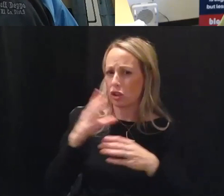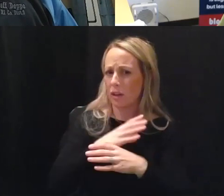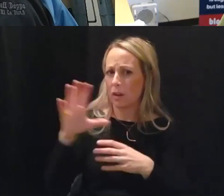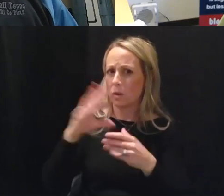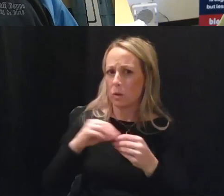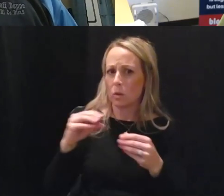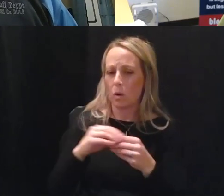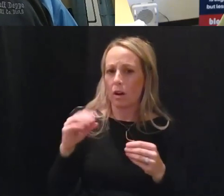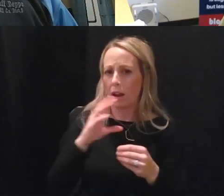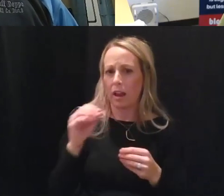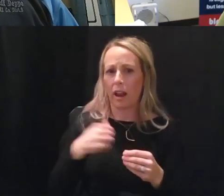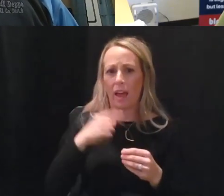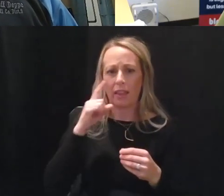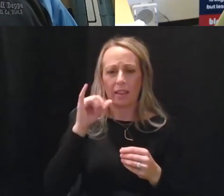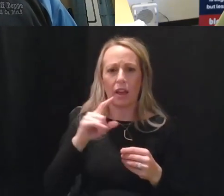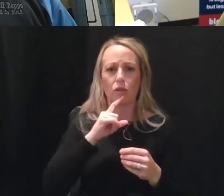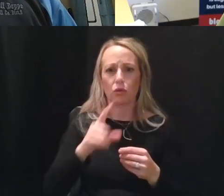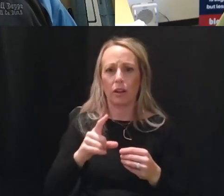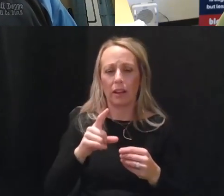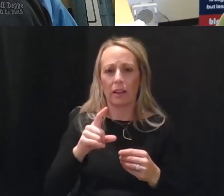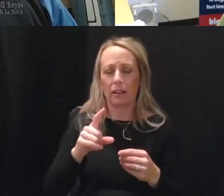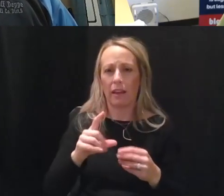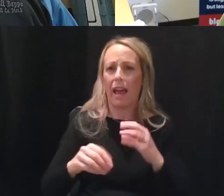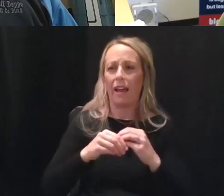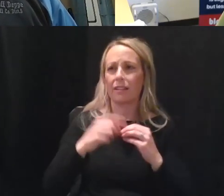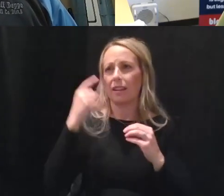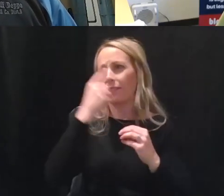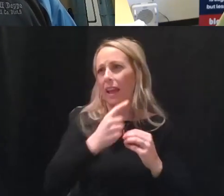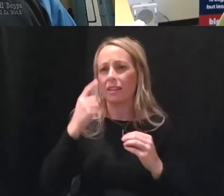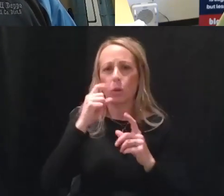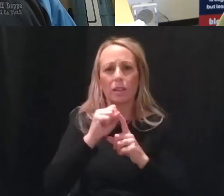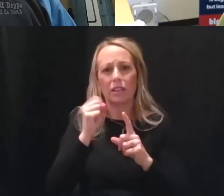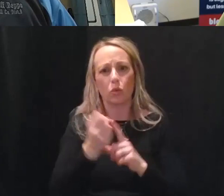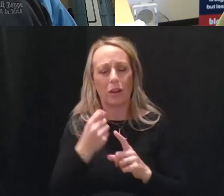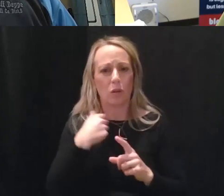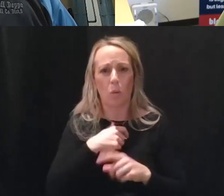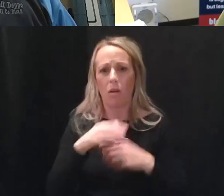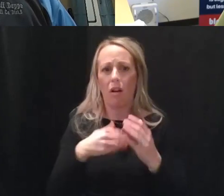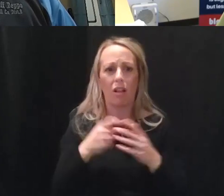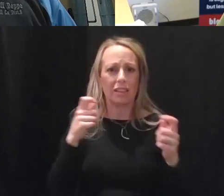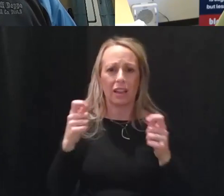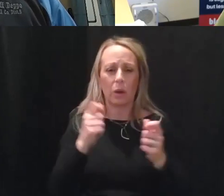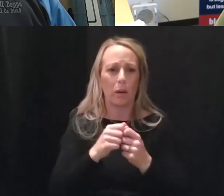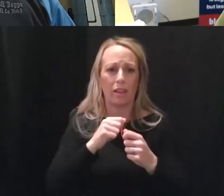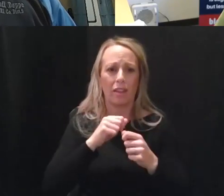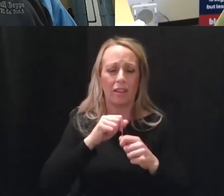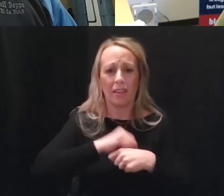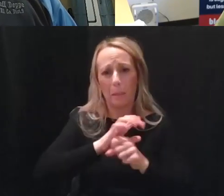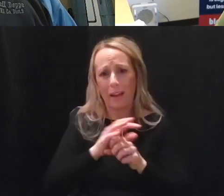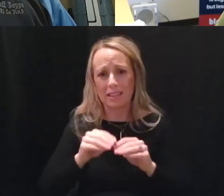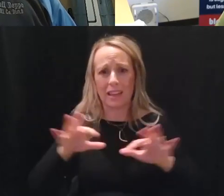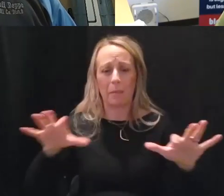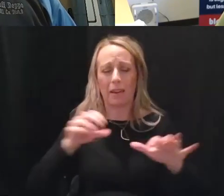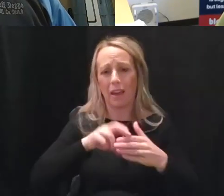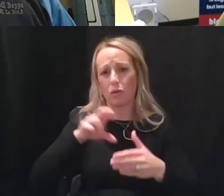really puts a face to this situation that we're all dealing with, the pandemic and the results from it, and